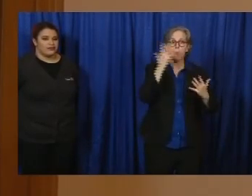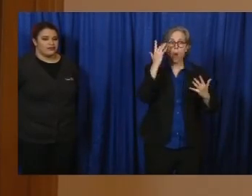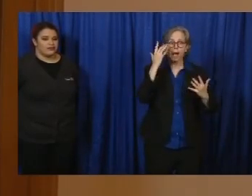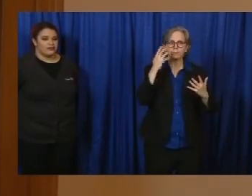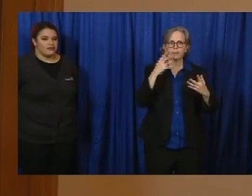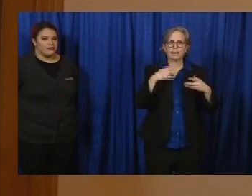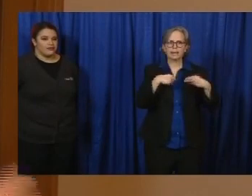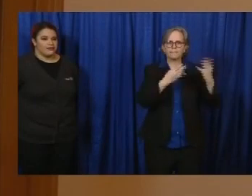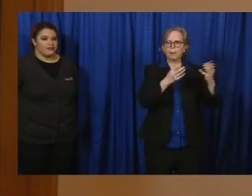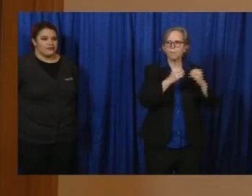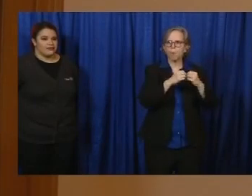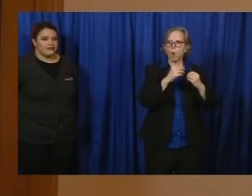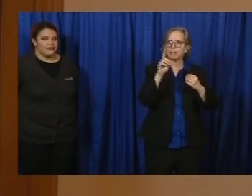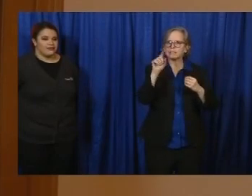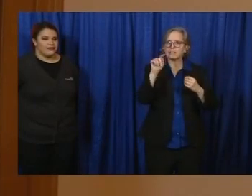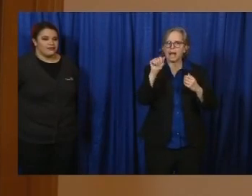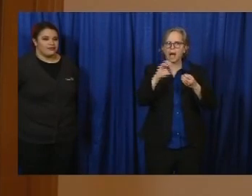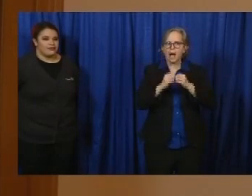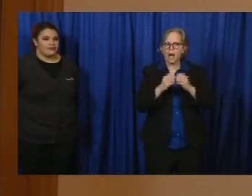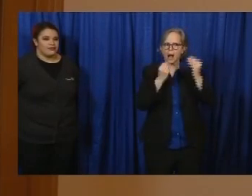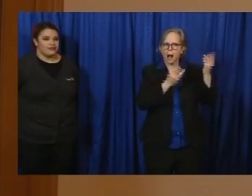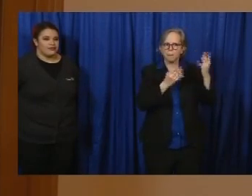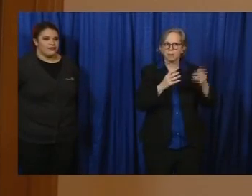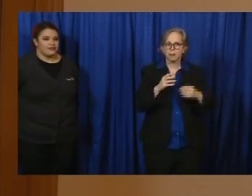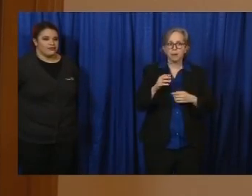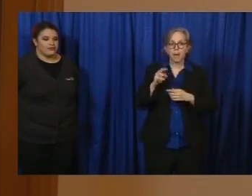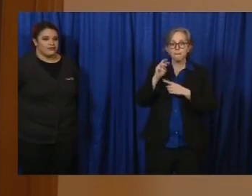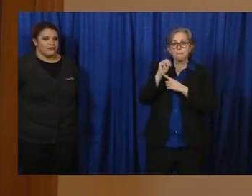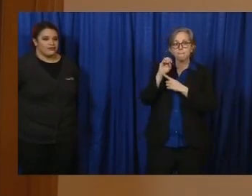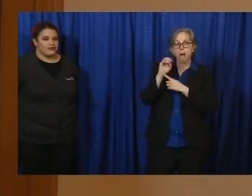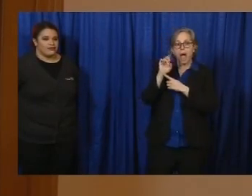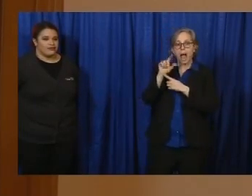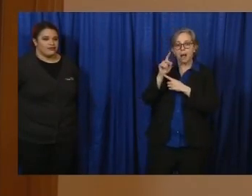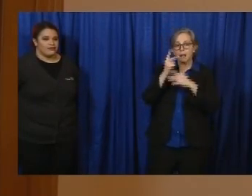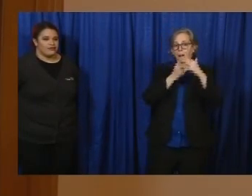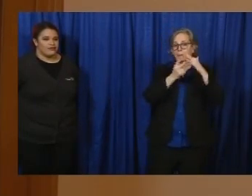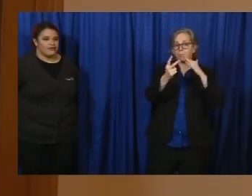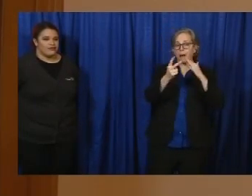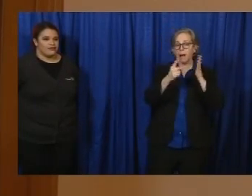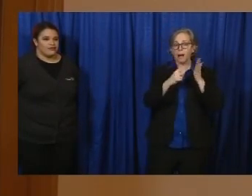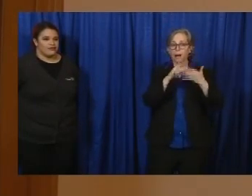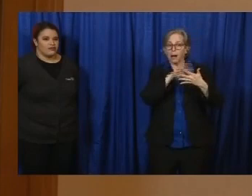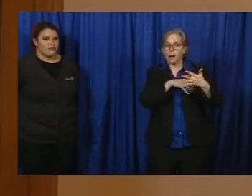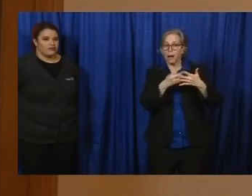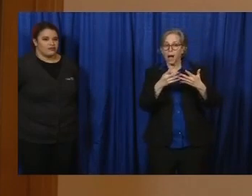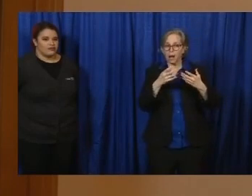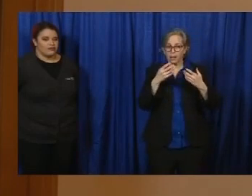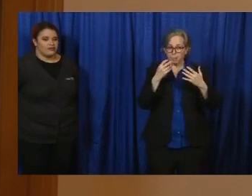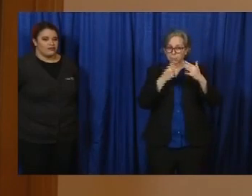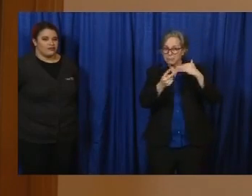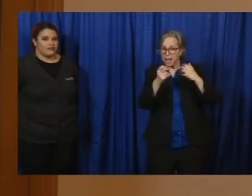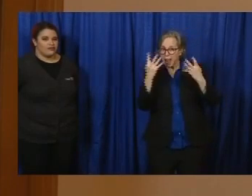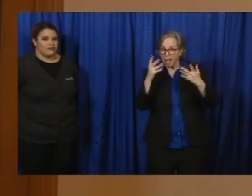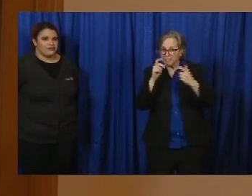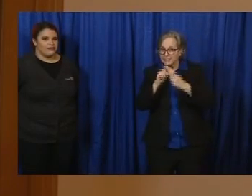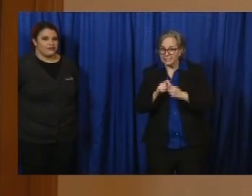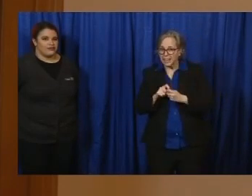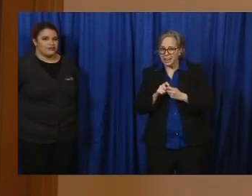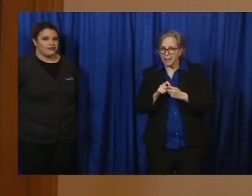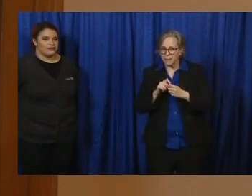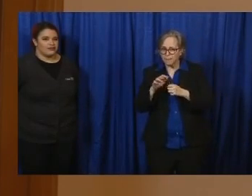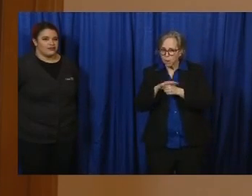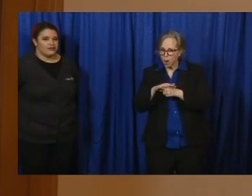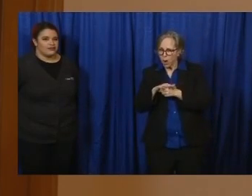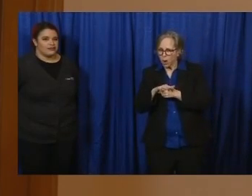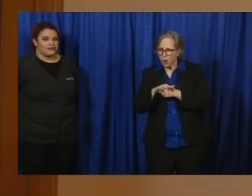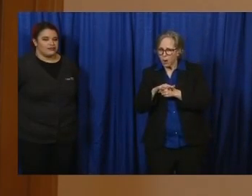models are sort of projecting for everyone and don't have a lot of the same nuances of the local. I've not